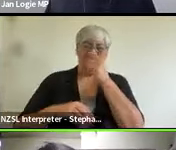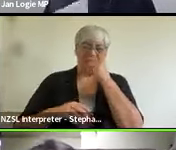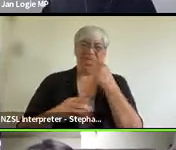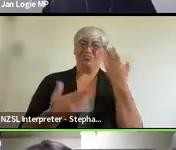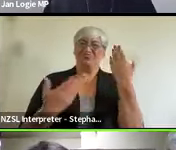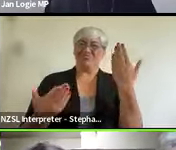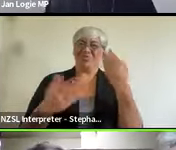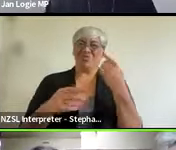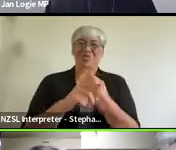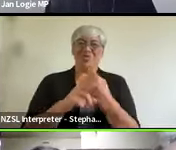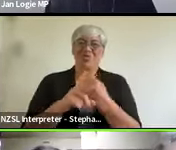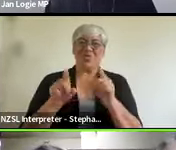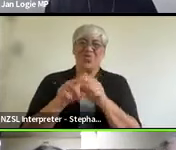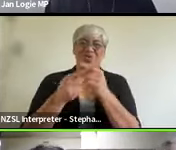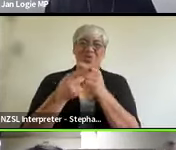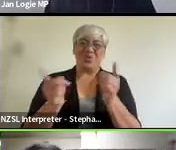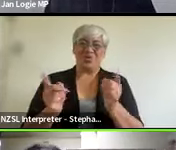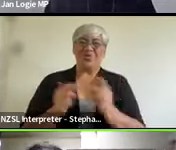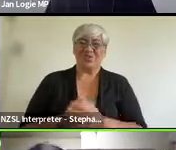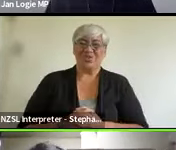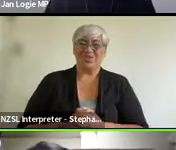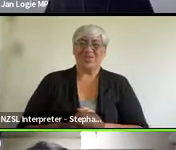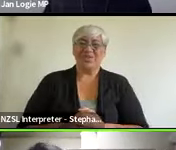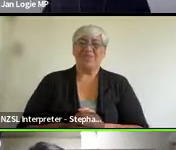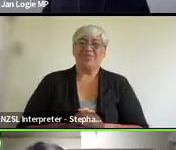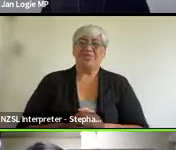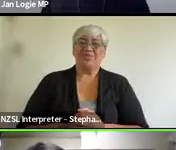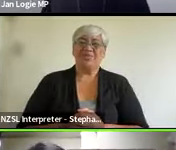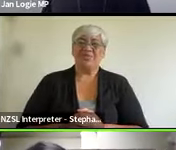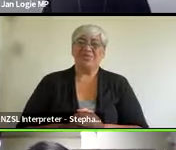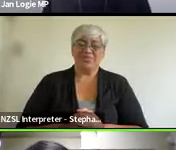you. My